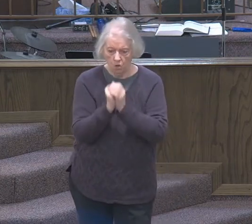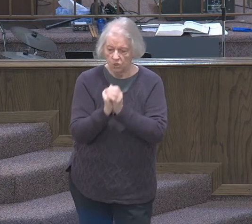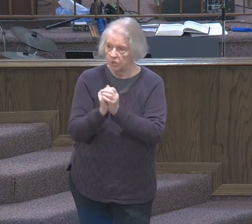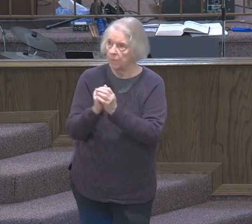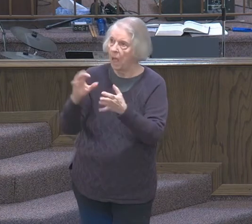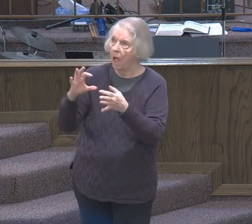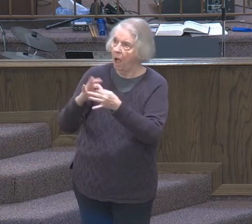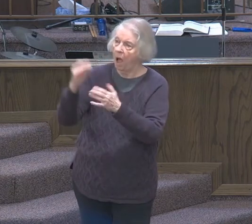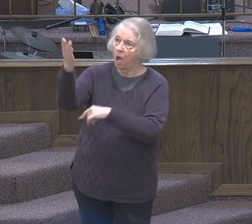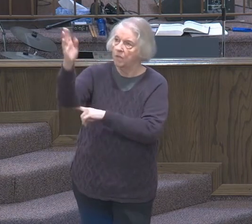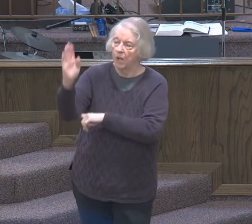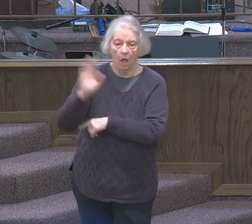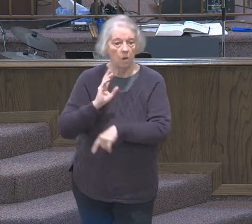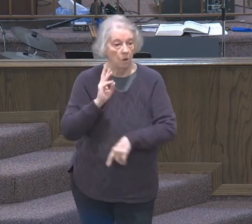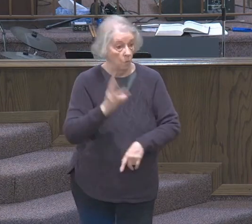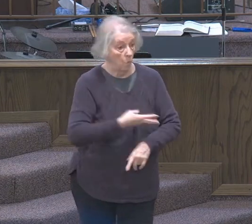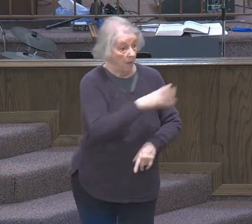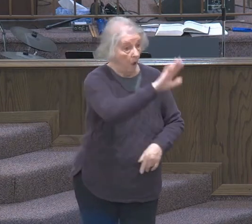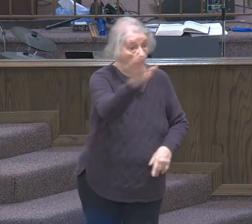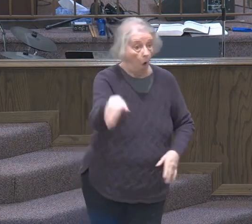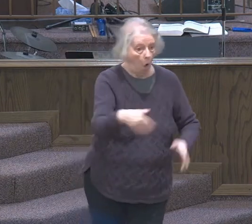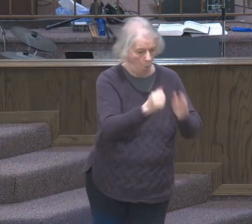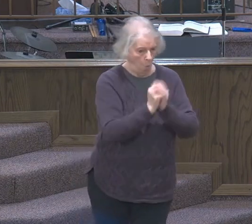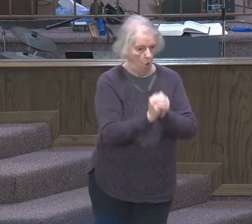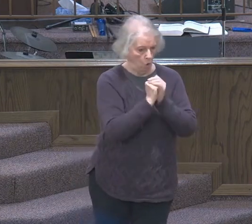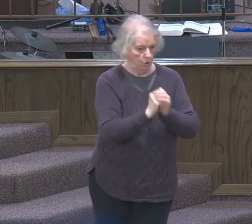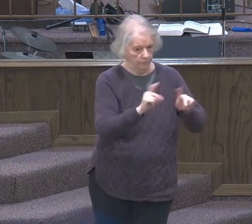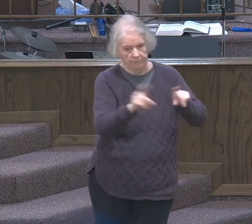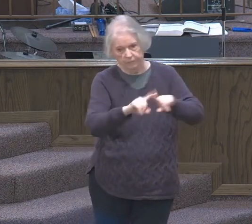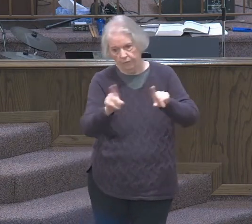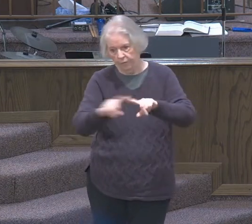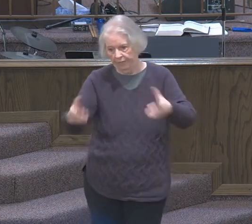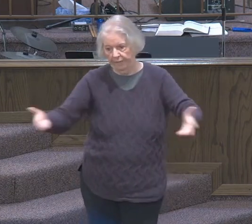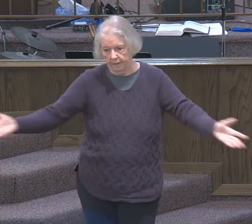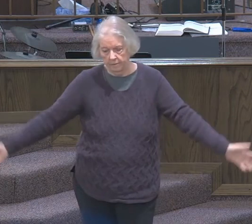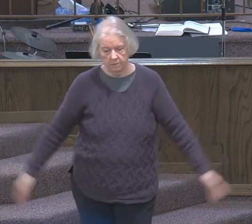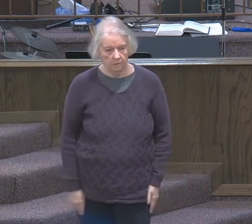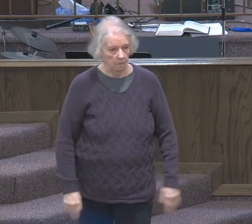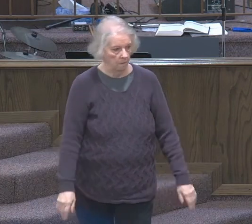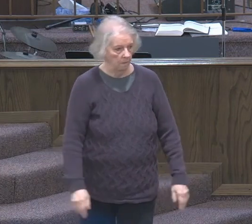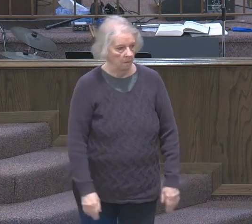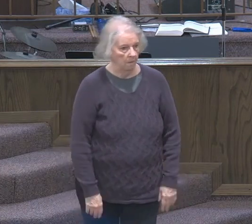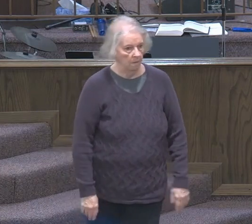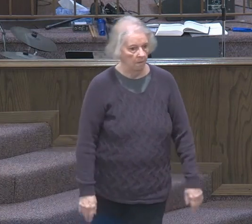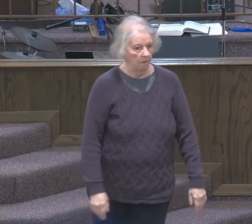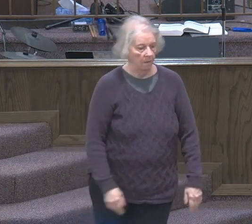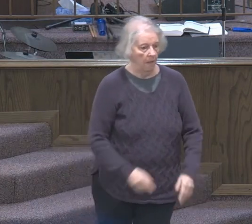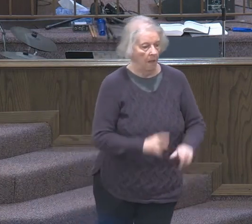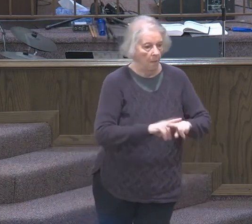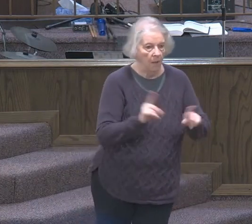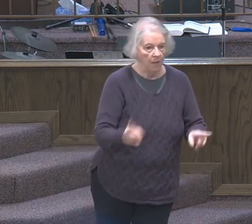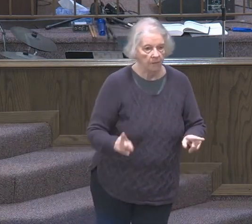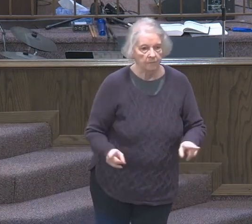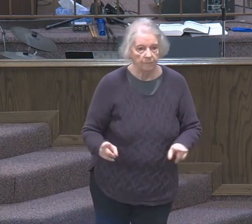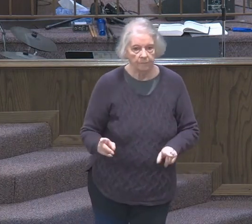We worship a lot of things, do we not? We worship a lot of things. We would still be worshiping